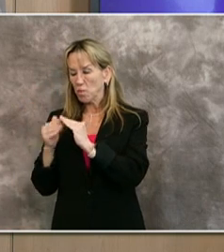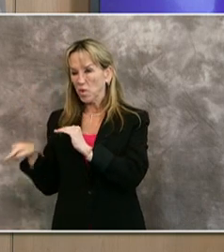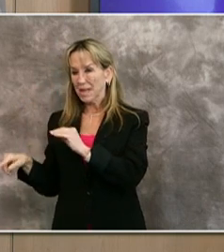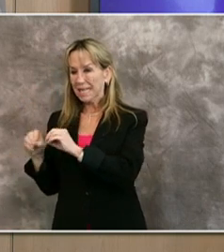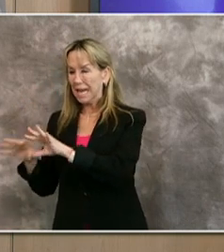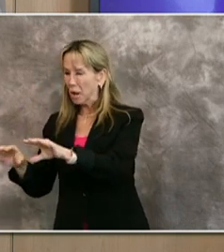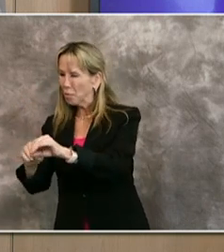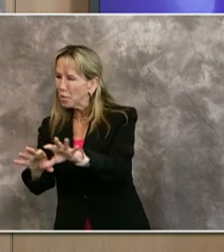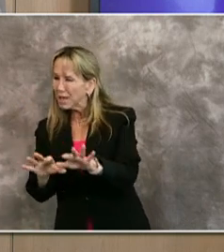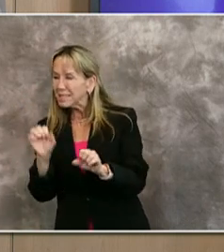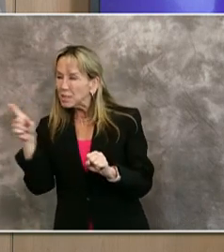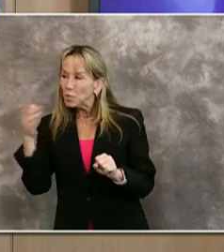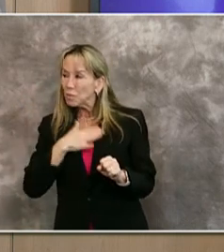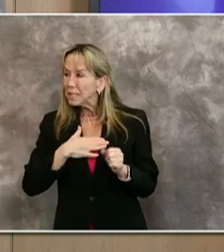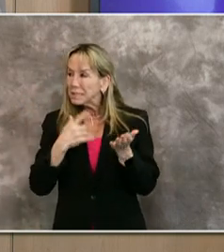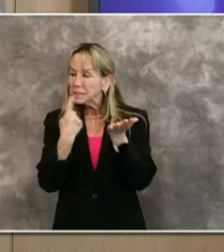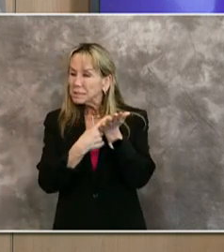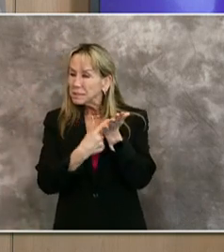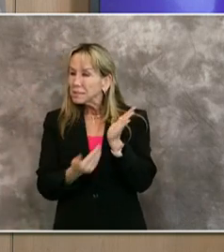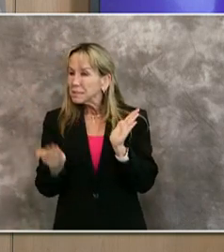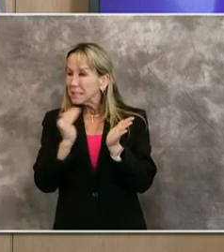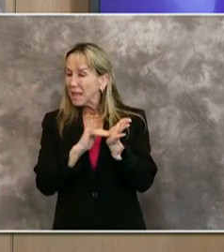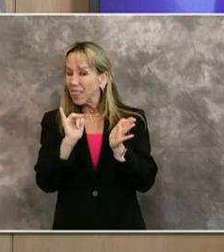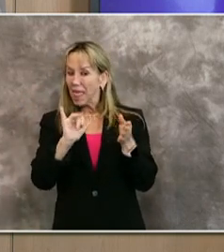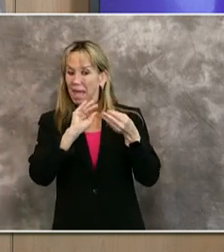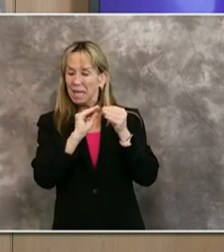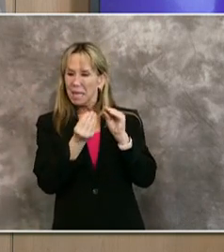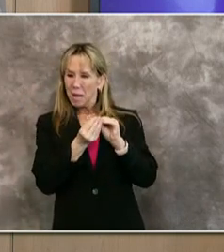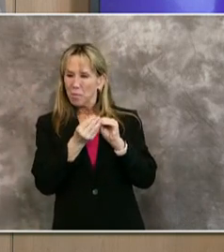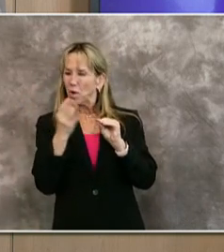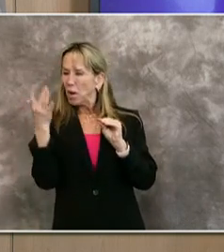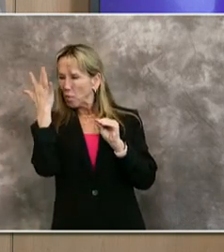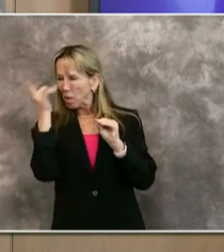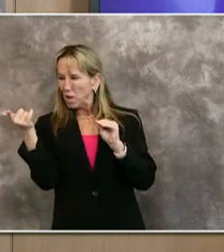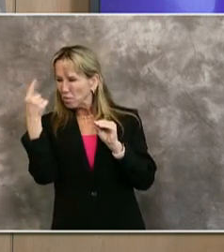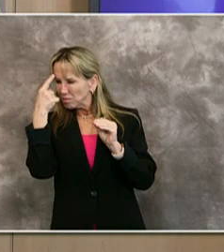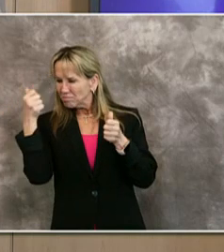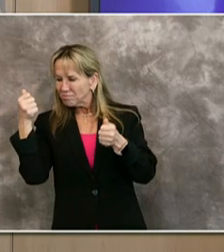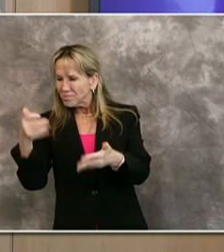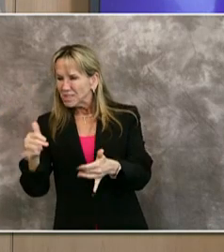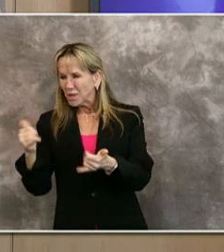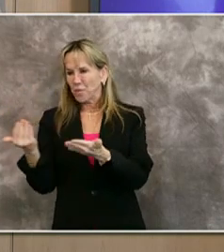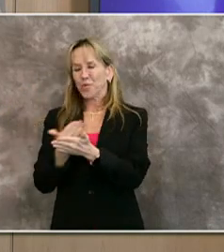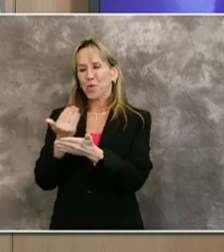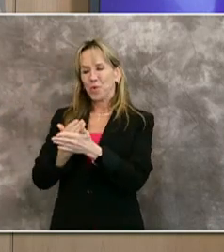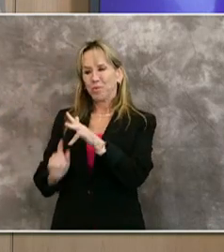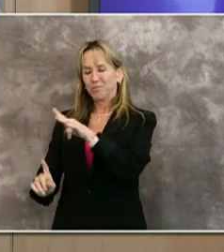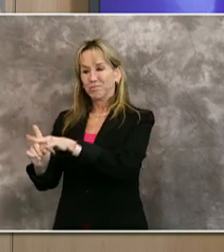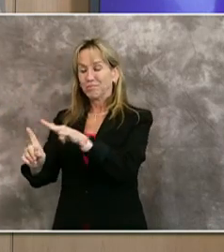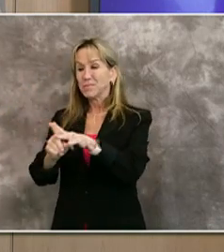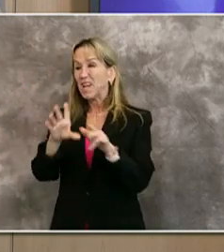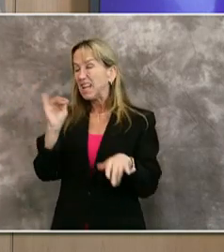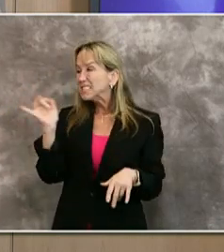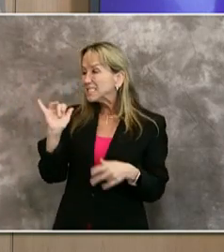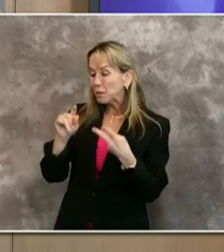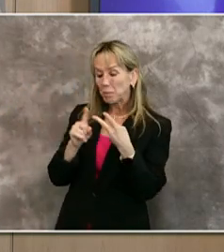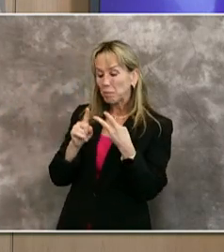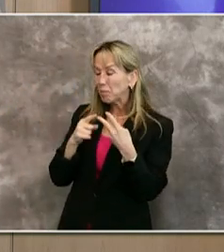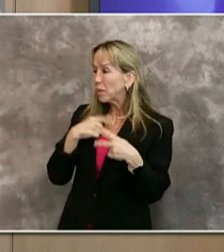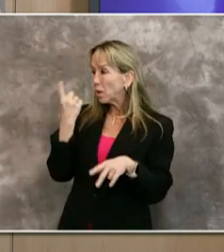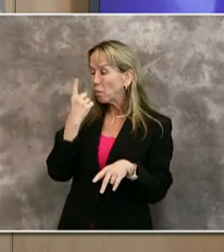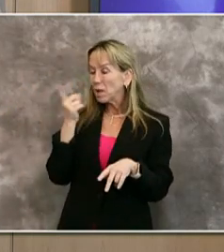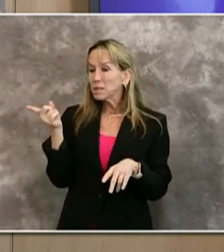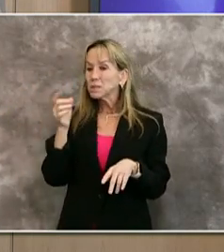you please go over again the number and nature of those new community outbreaks? And also, is the county aware of